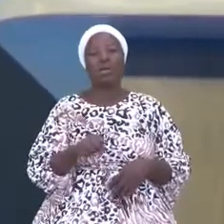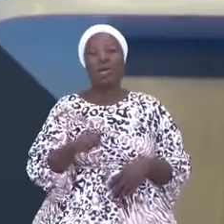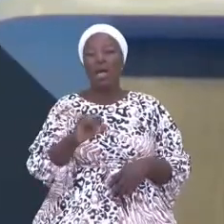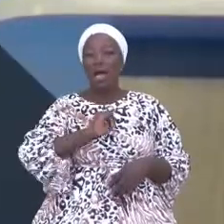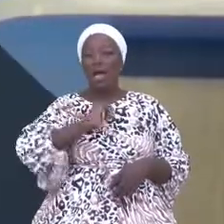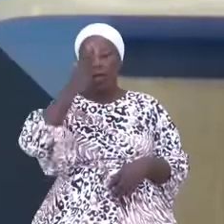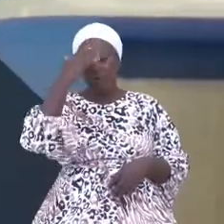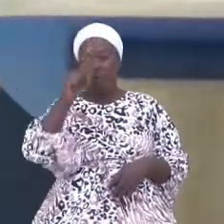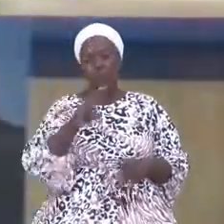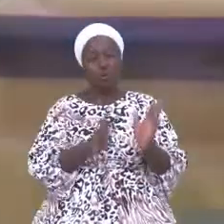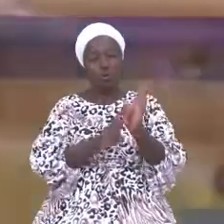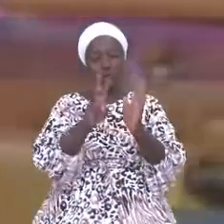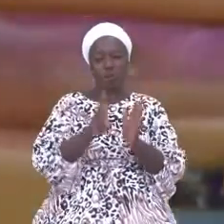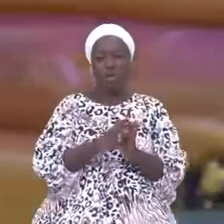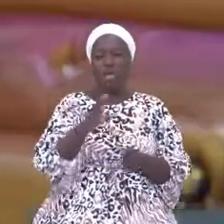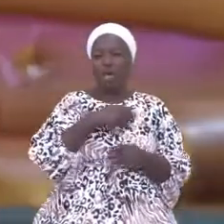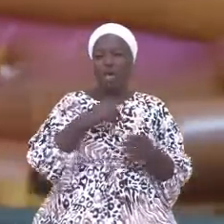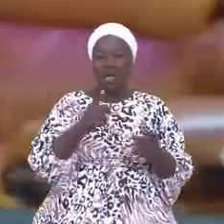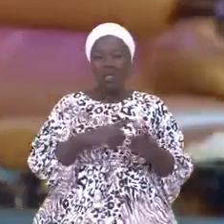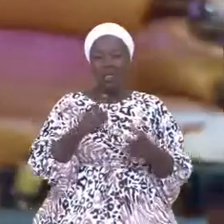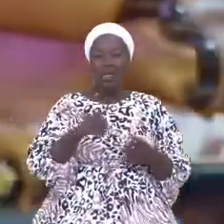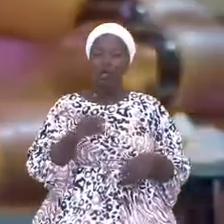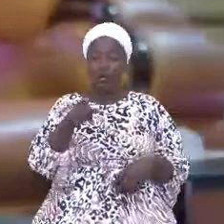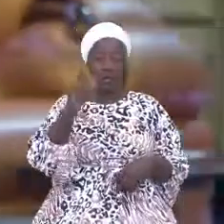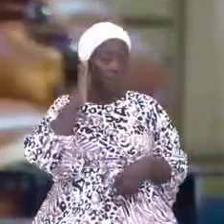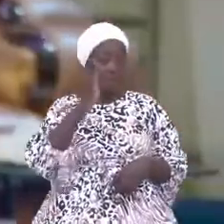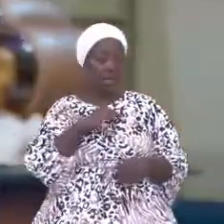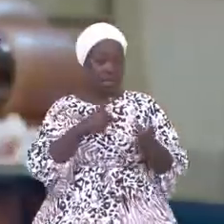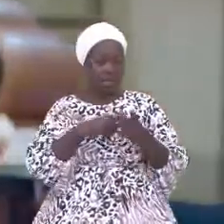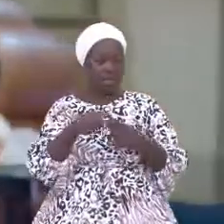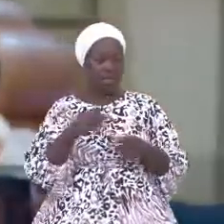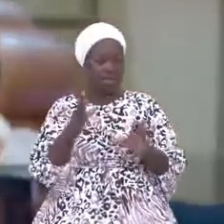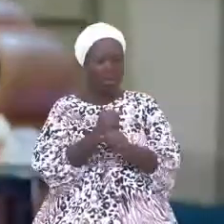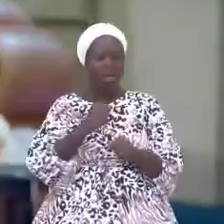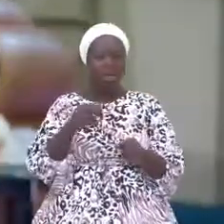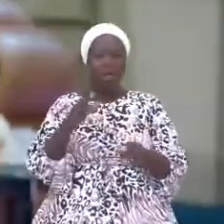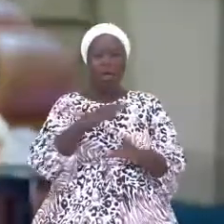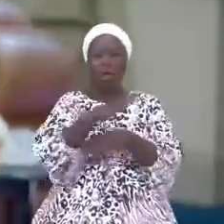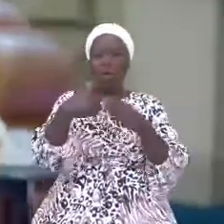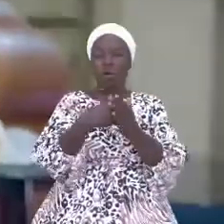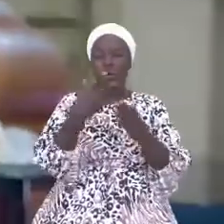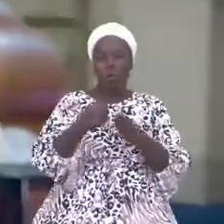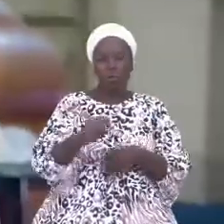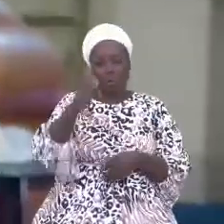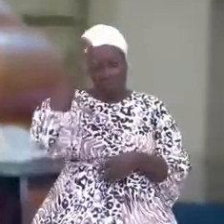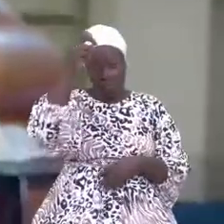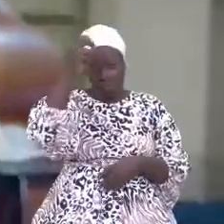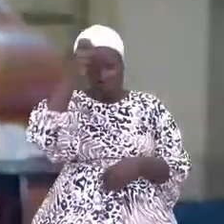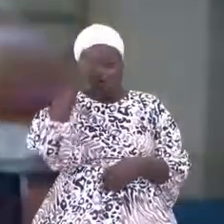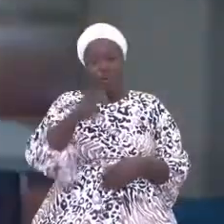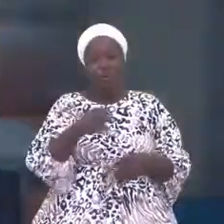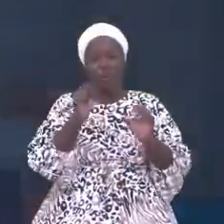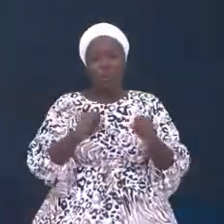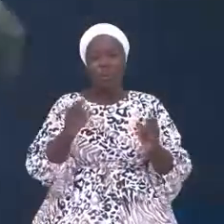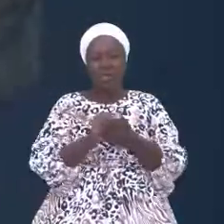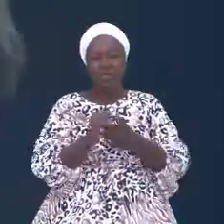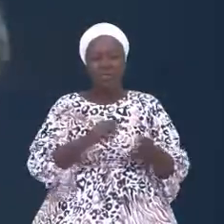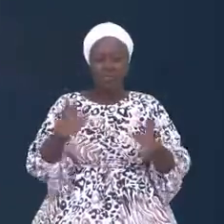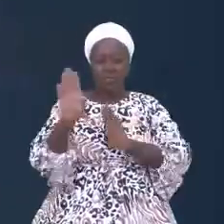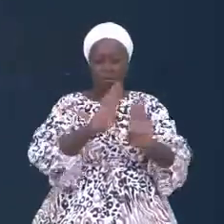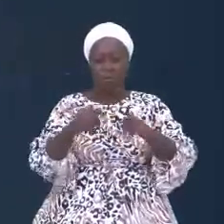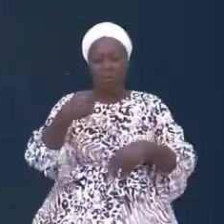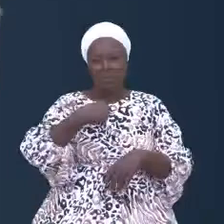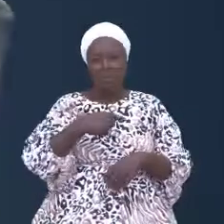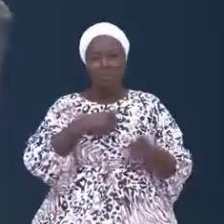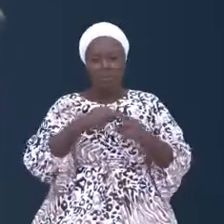you will. And then to take all the demonic powers and forces tormenting me and troubling me, to